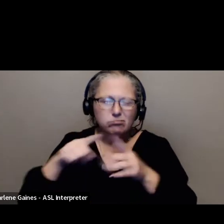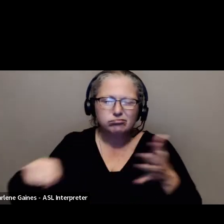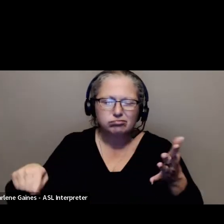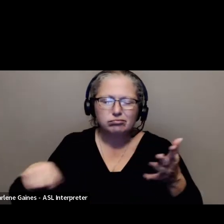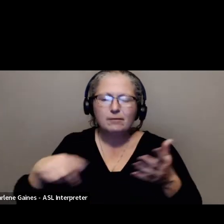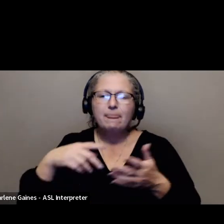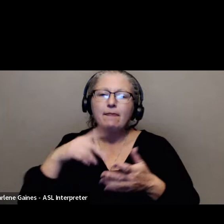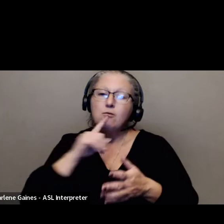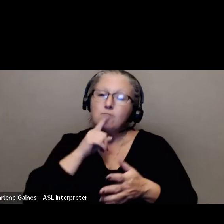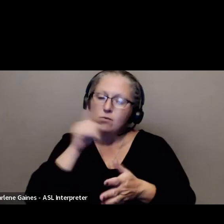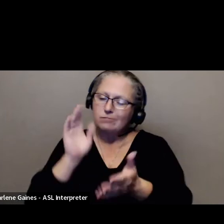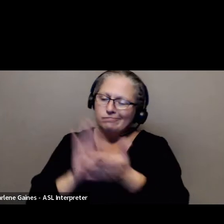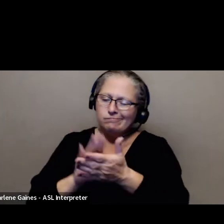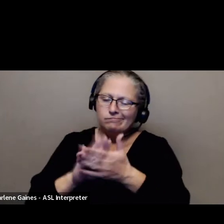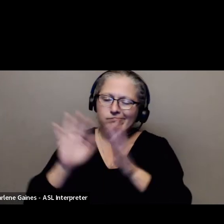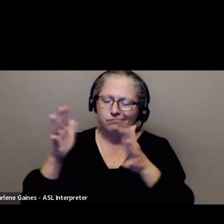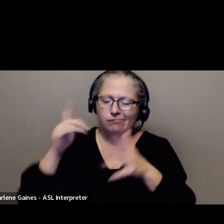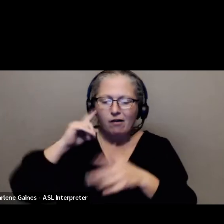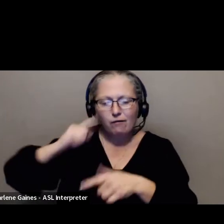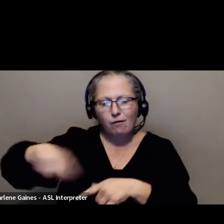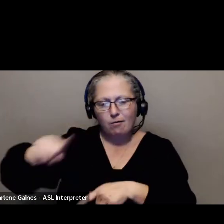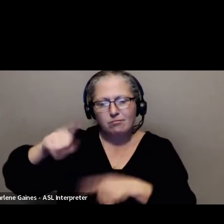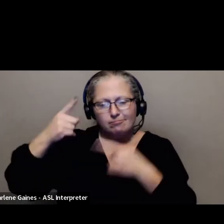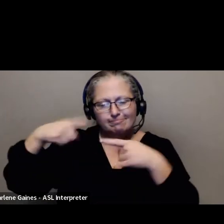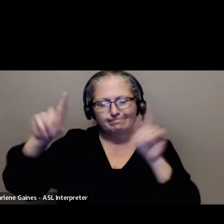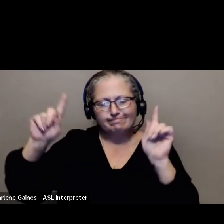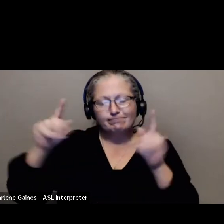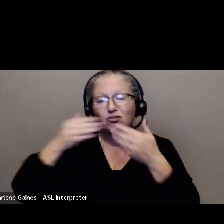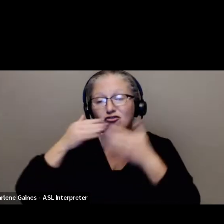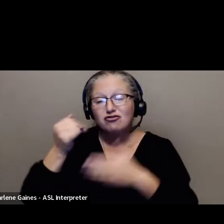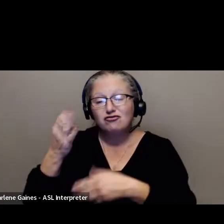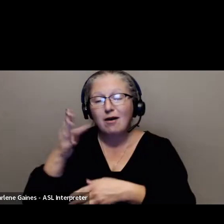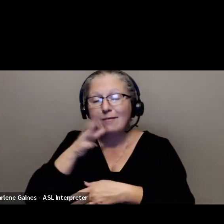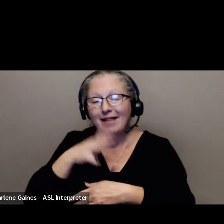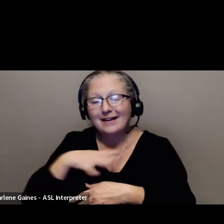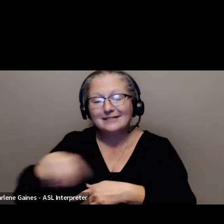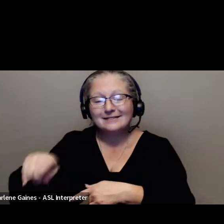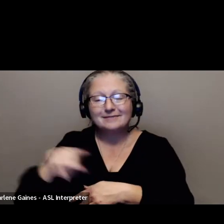these individuals for their achievement. Well done, ladies. Yeah. Yay.